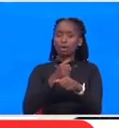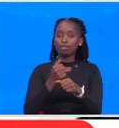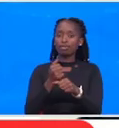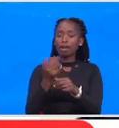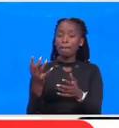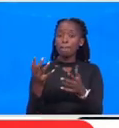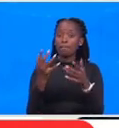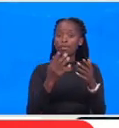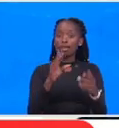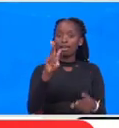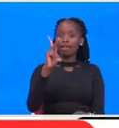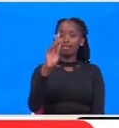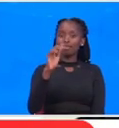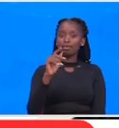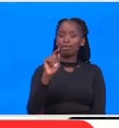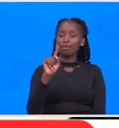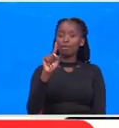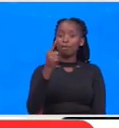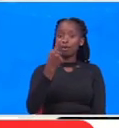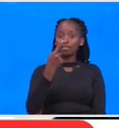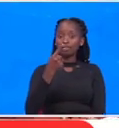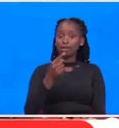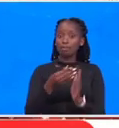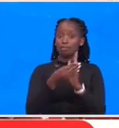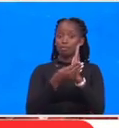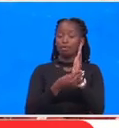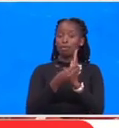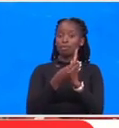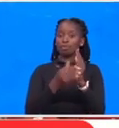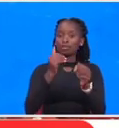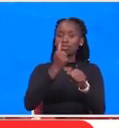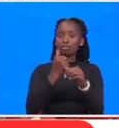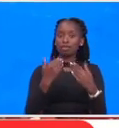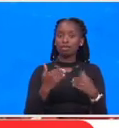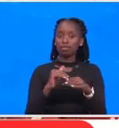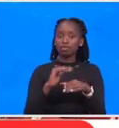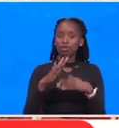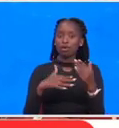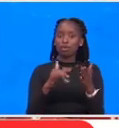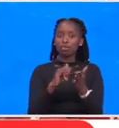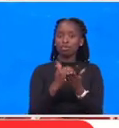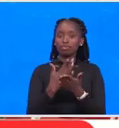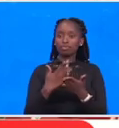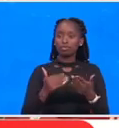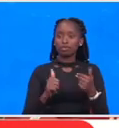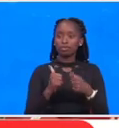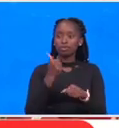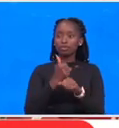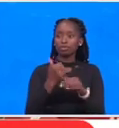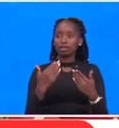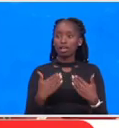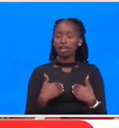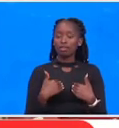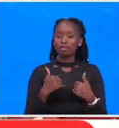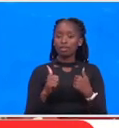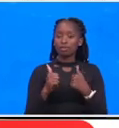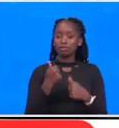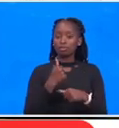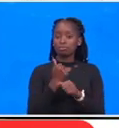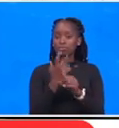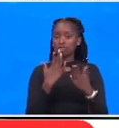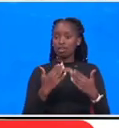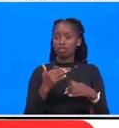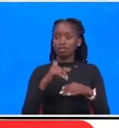Kwanza manifesto through the plan. Top in his priority list was food production, the president announcing plans to increase bags of